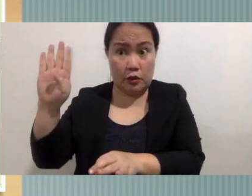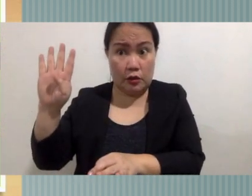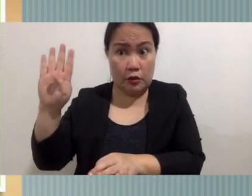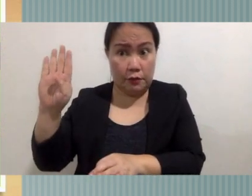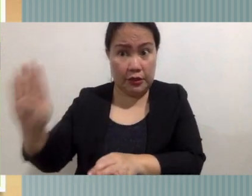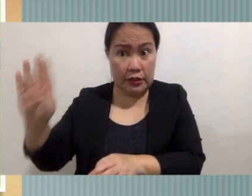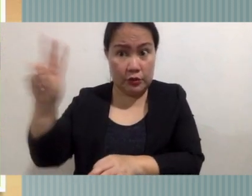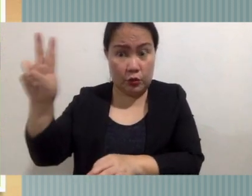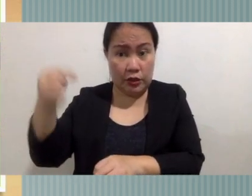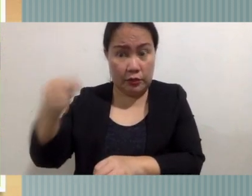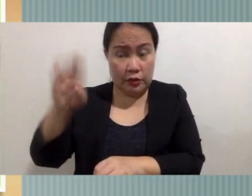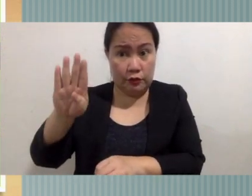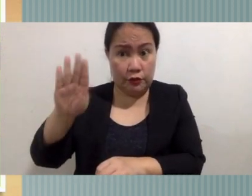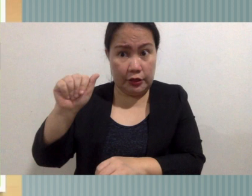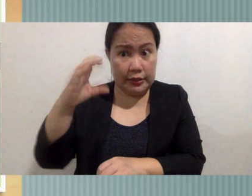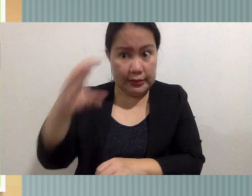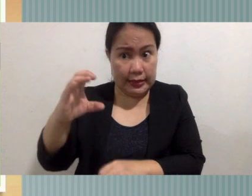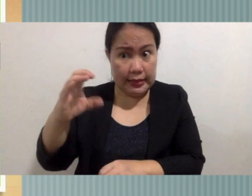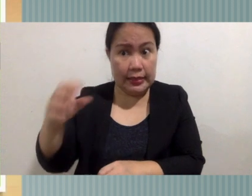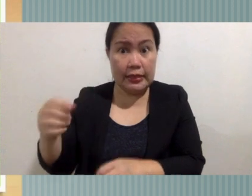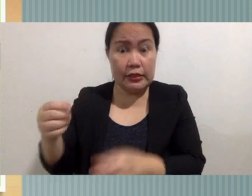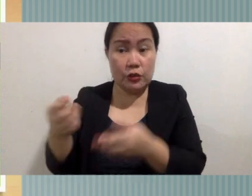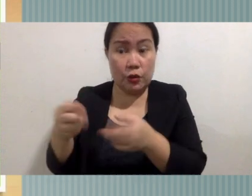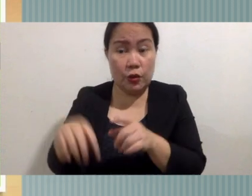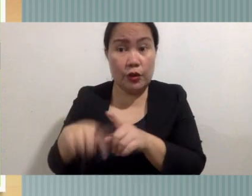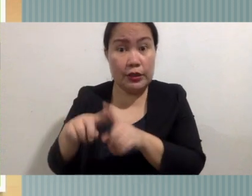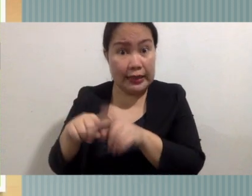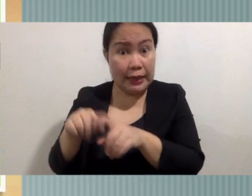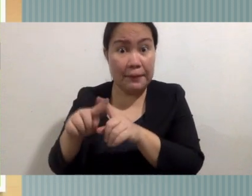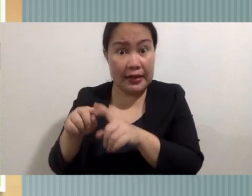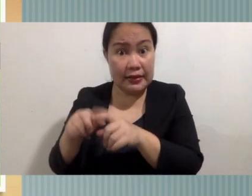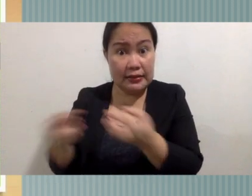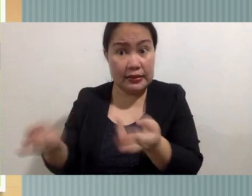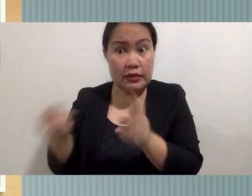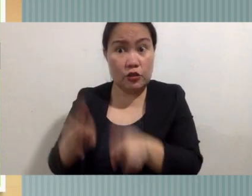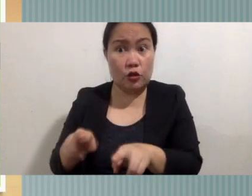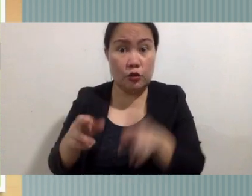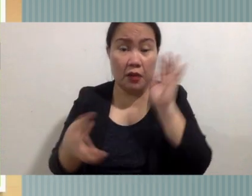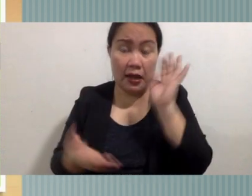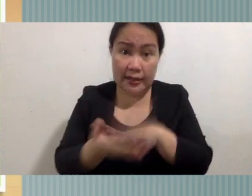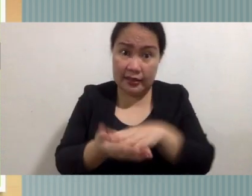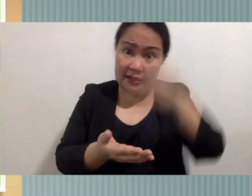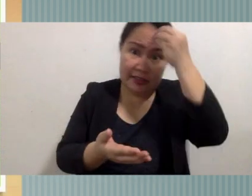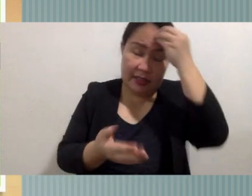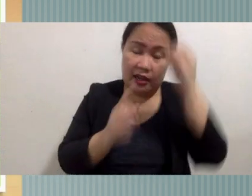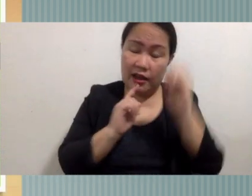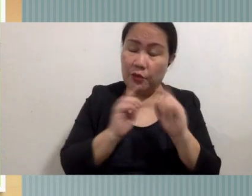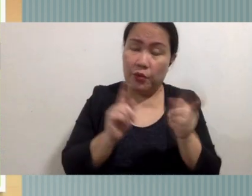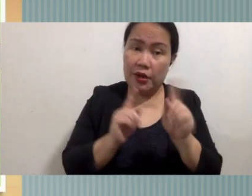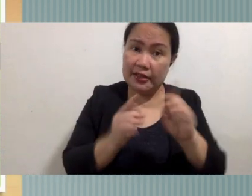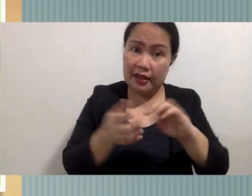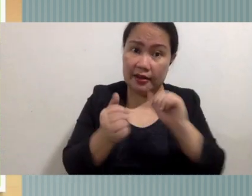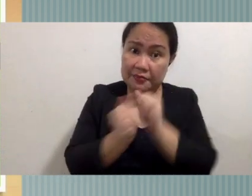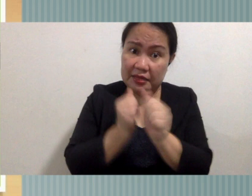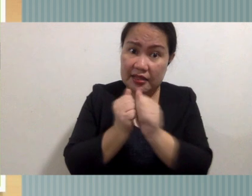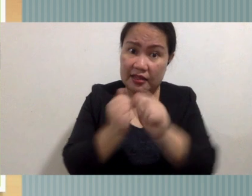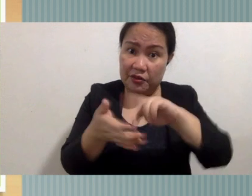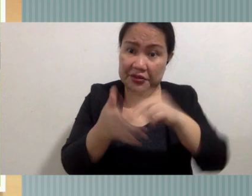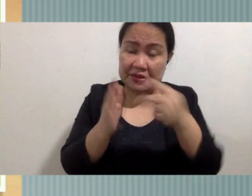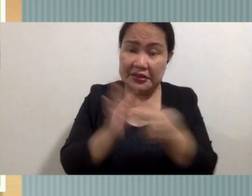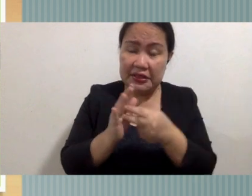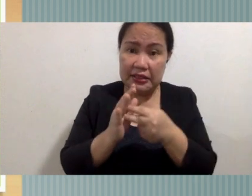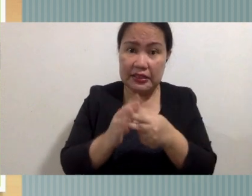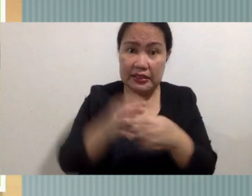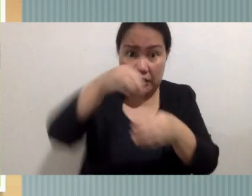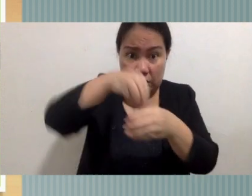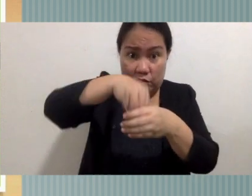ang lumabas, so depende sa result, malalaman mo na agad kung ano ang roots or solution na lalabas